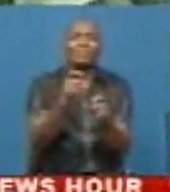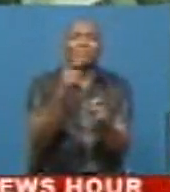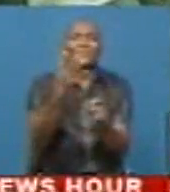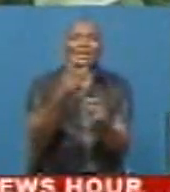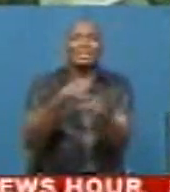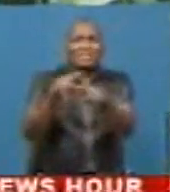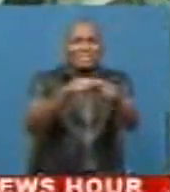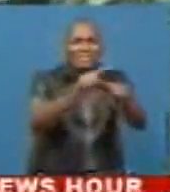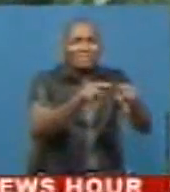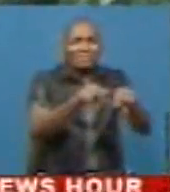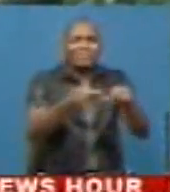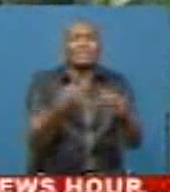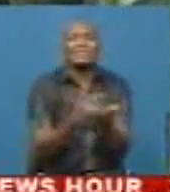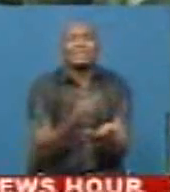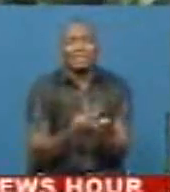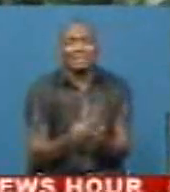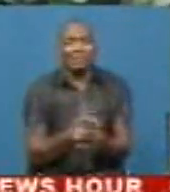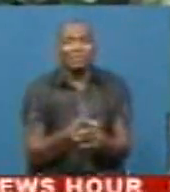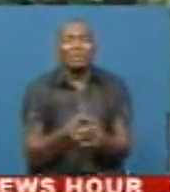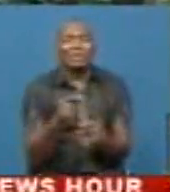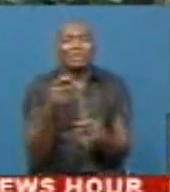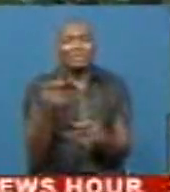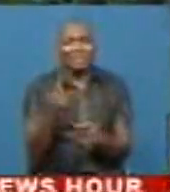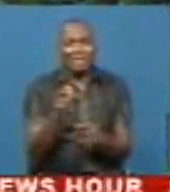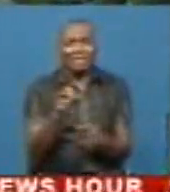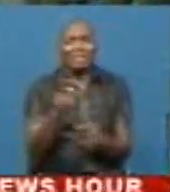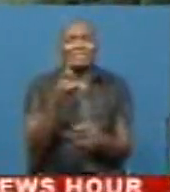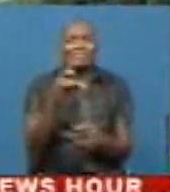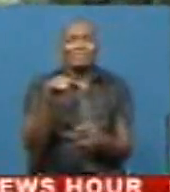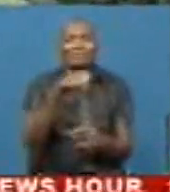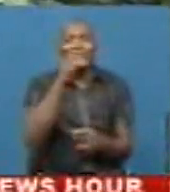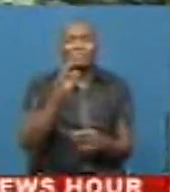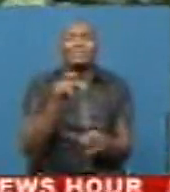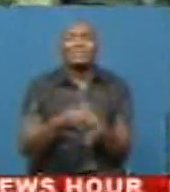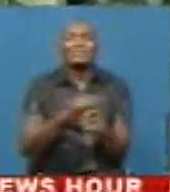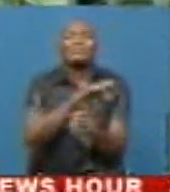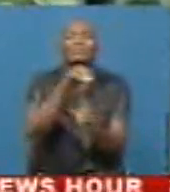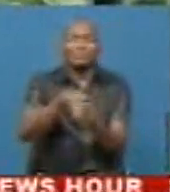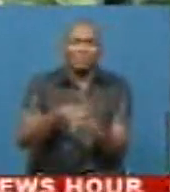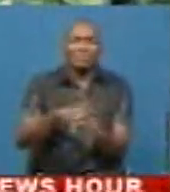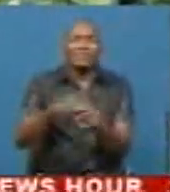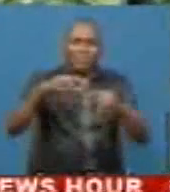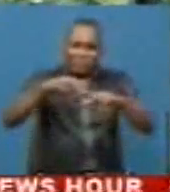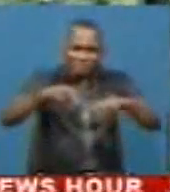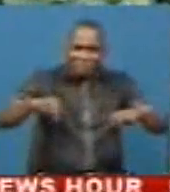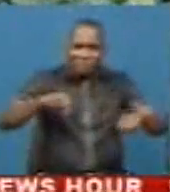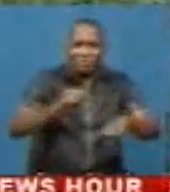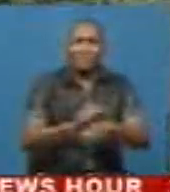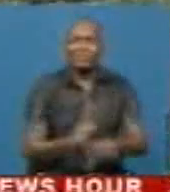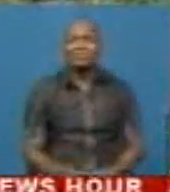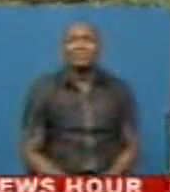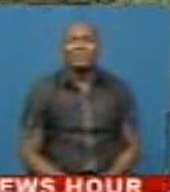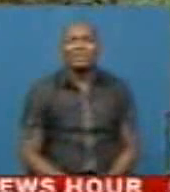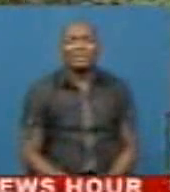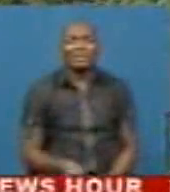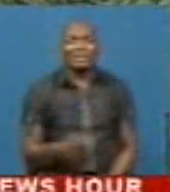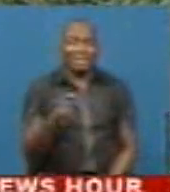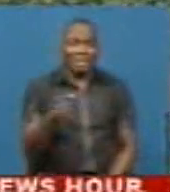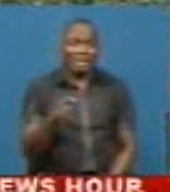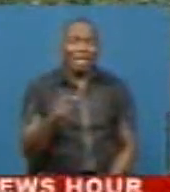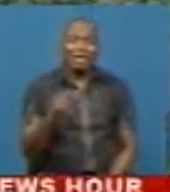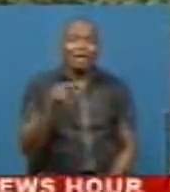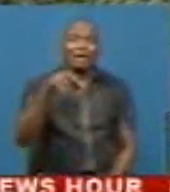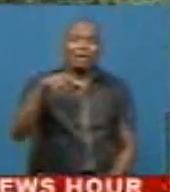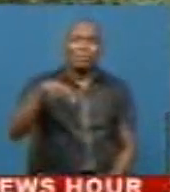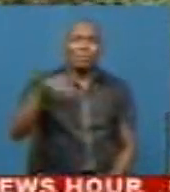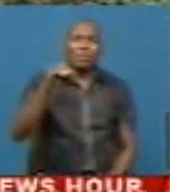major ecologies of Ghana, with at least 370 farmers participating in the research works. Its sweetness doesn't